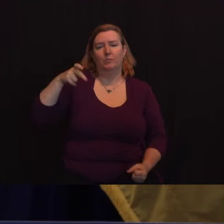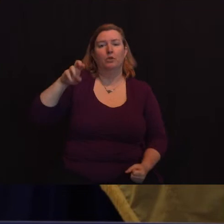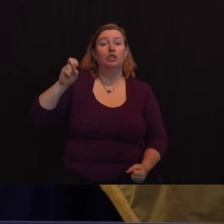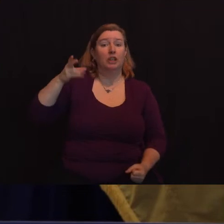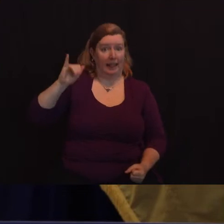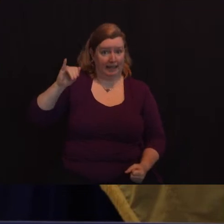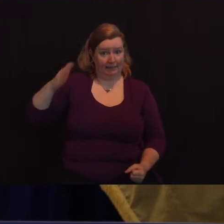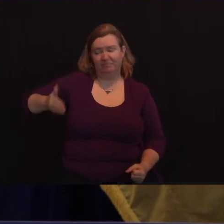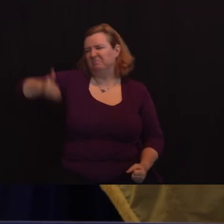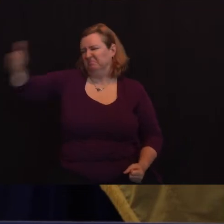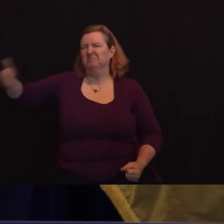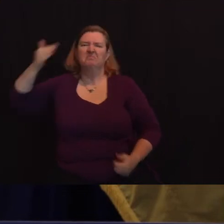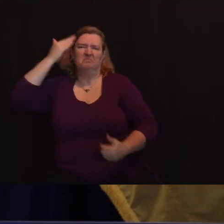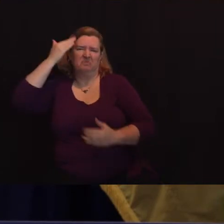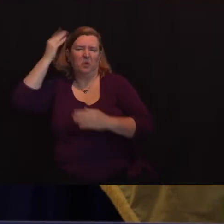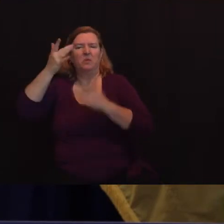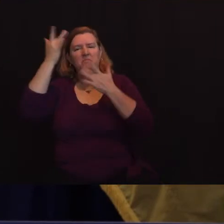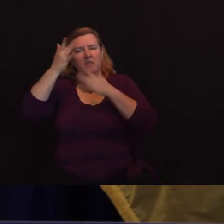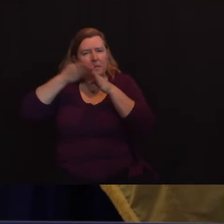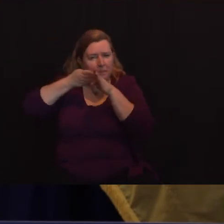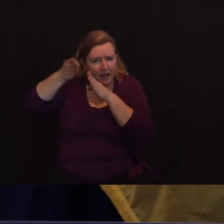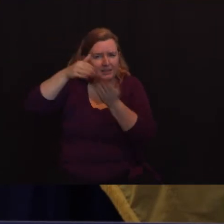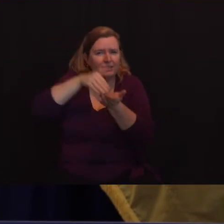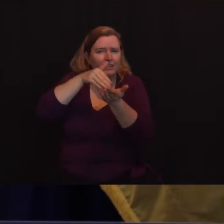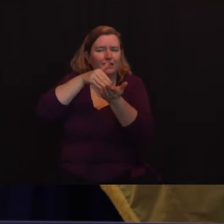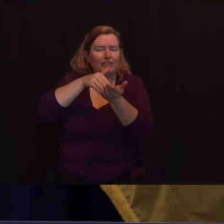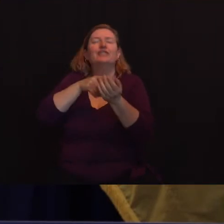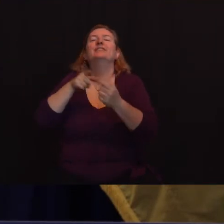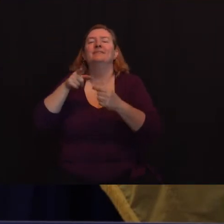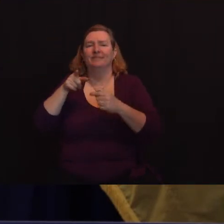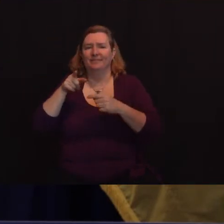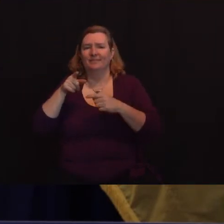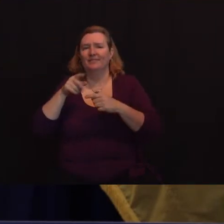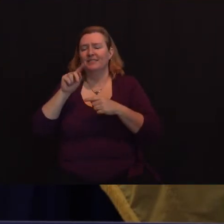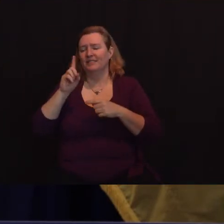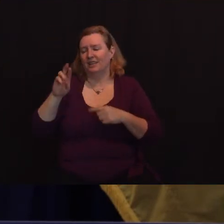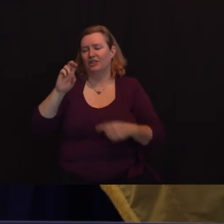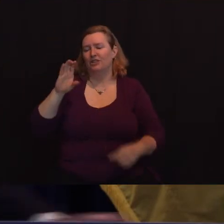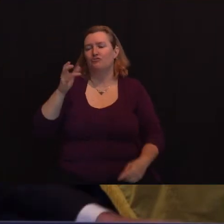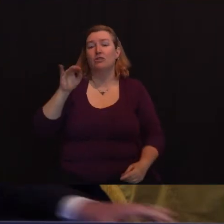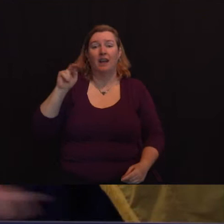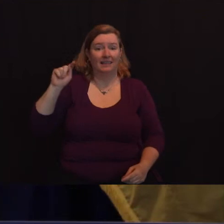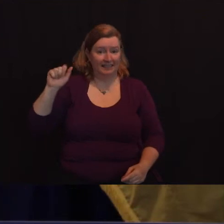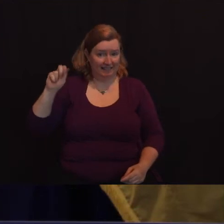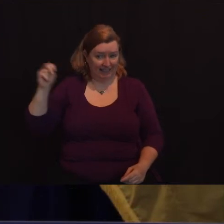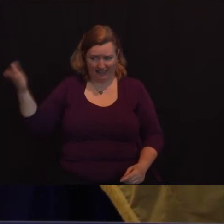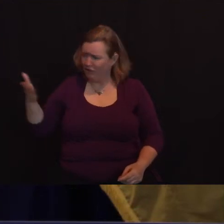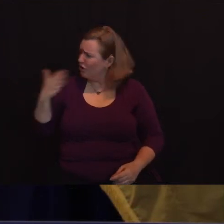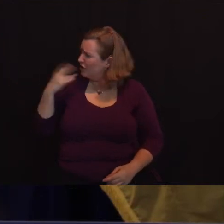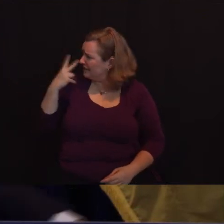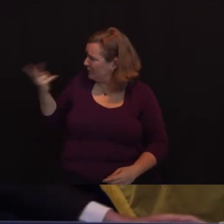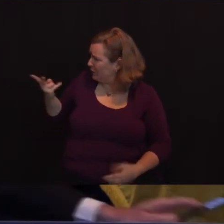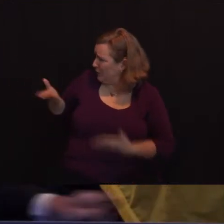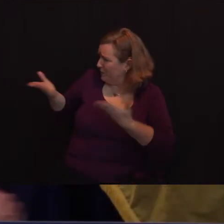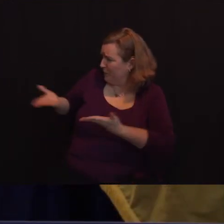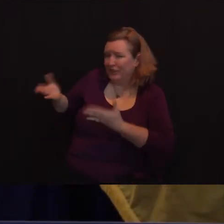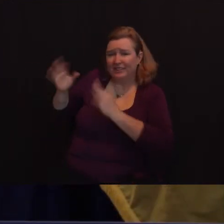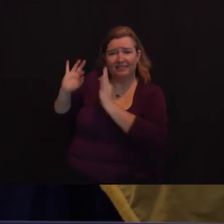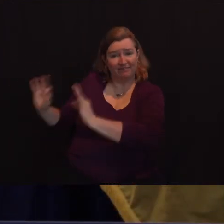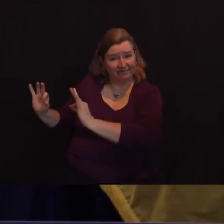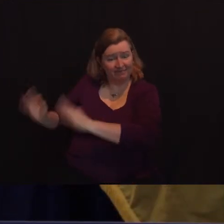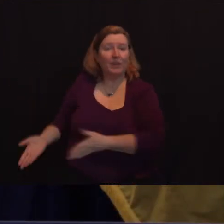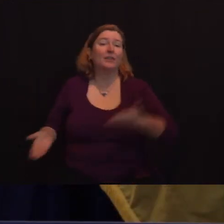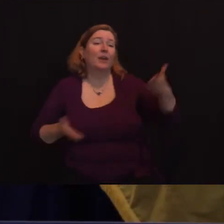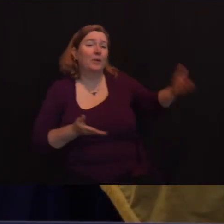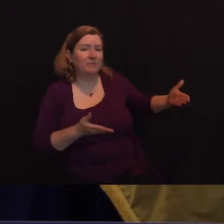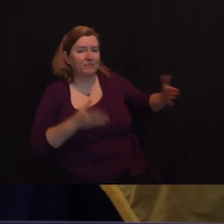face, the state's epidemiologist, Dr. Christina Tan. Great to have you both with us. To my left, a guy who needs no introduction, Superintendent of the State